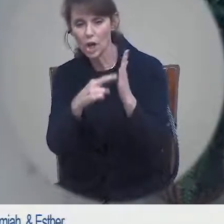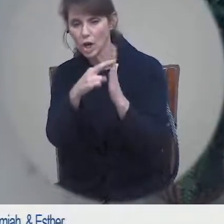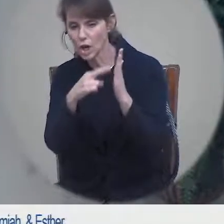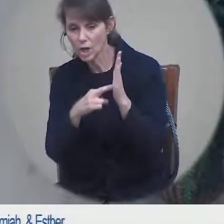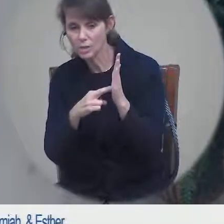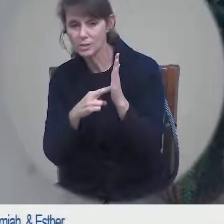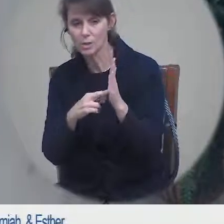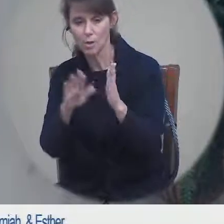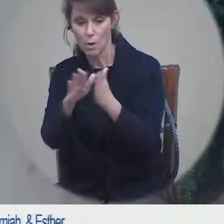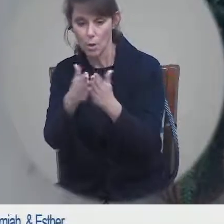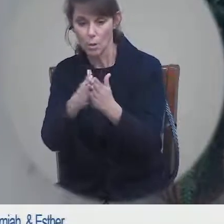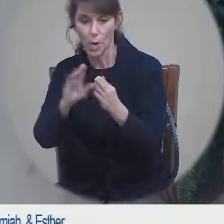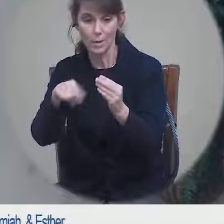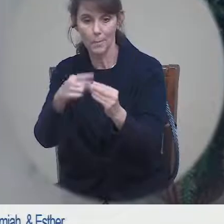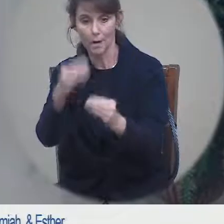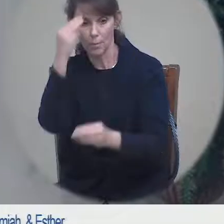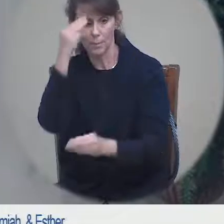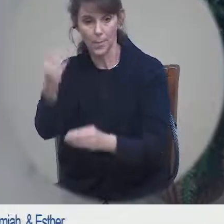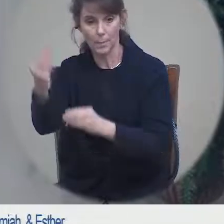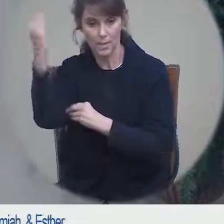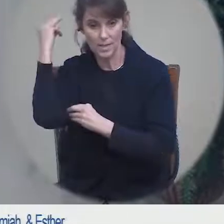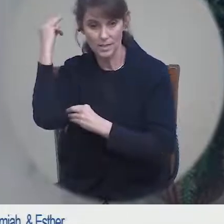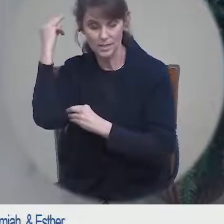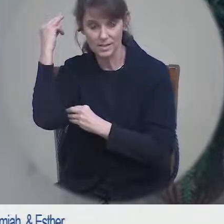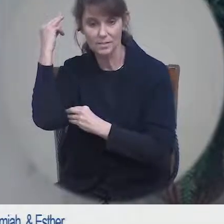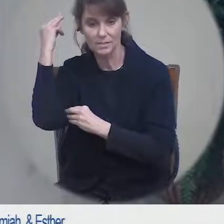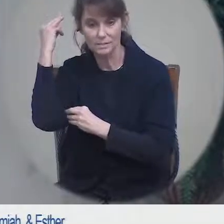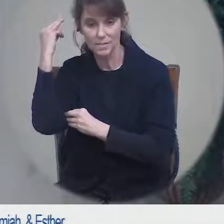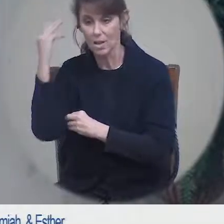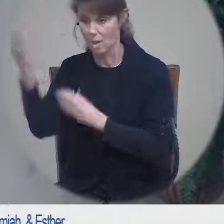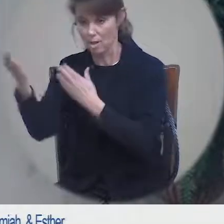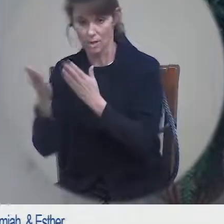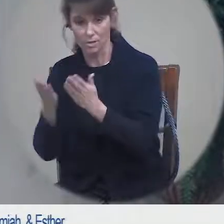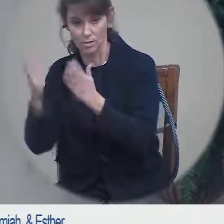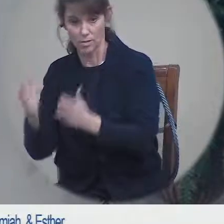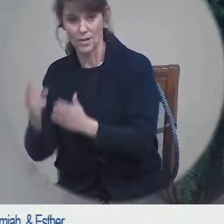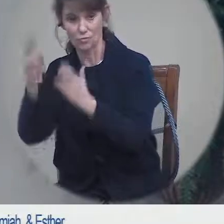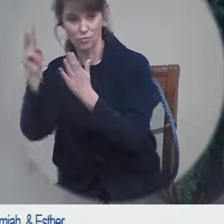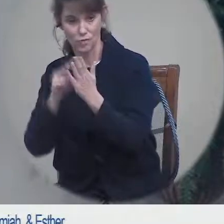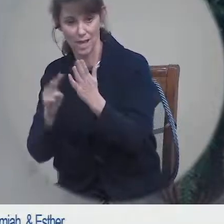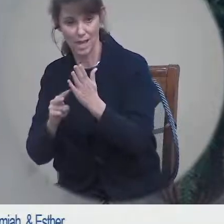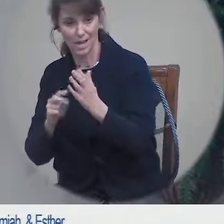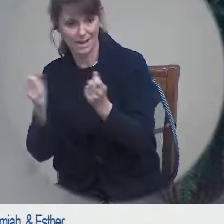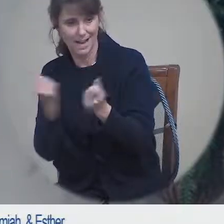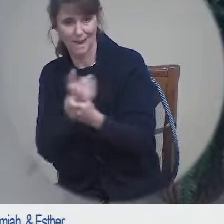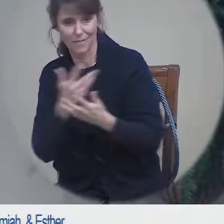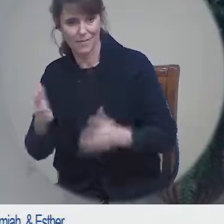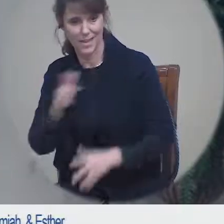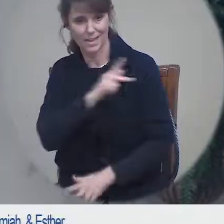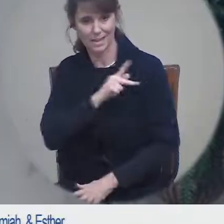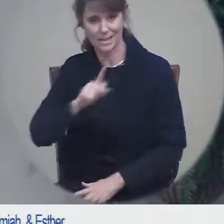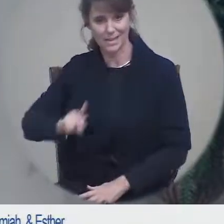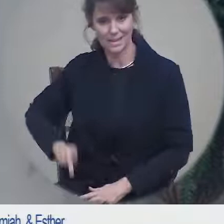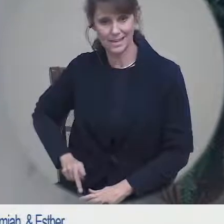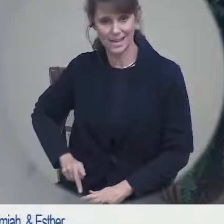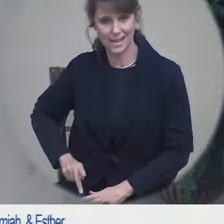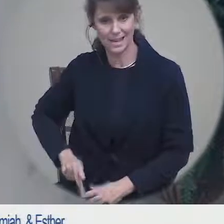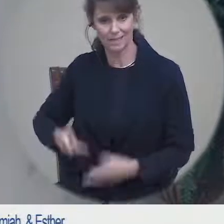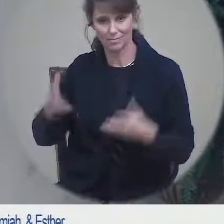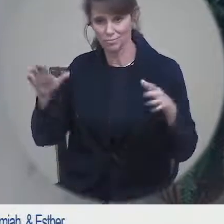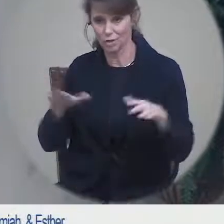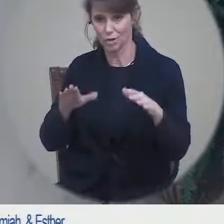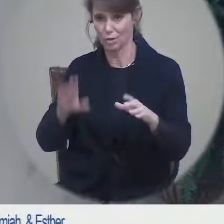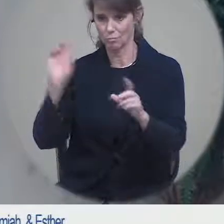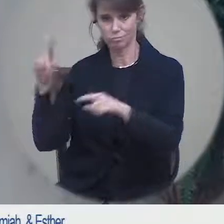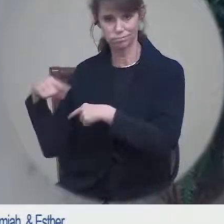book of remembrances, is while he's recalling all the things that he has done. God also, according to Malachi chapter 3 and verse 6,